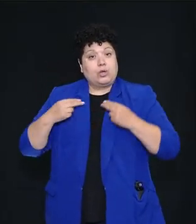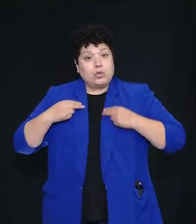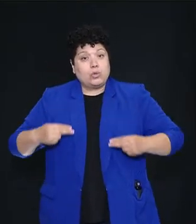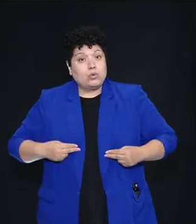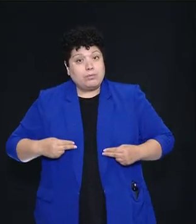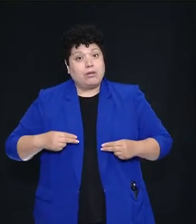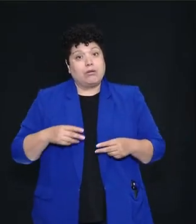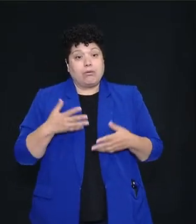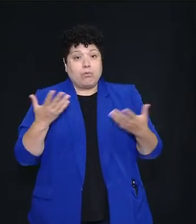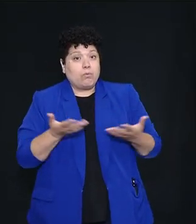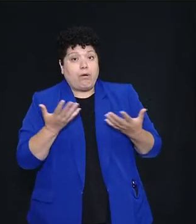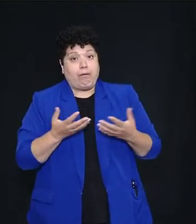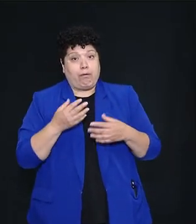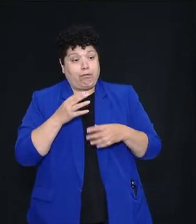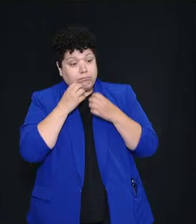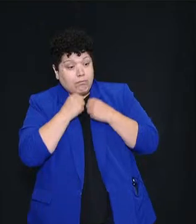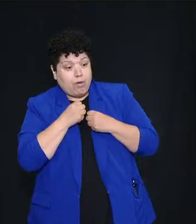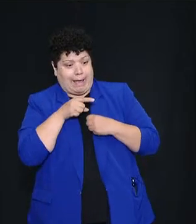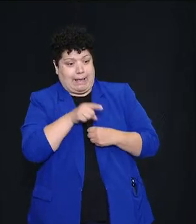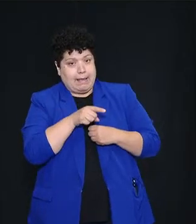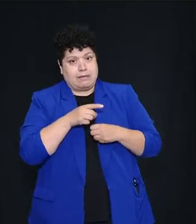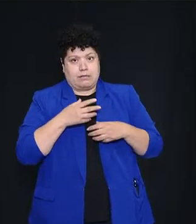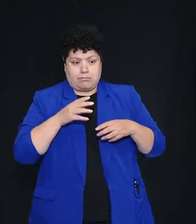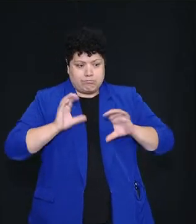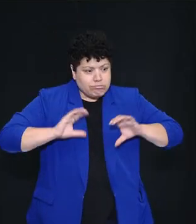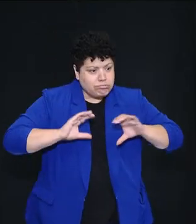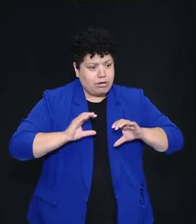solely on what proves useful and profitable.